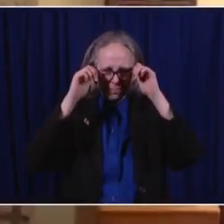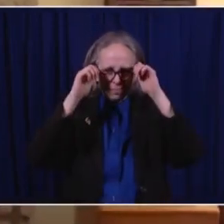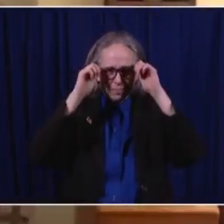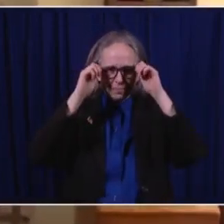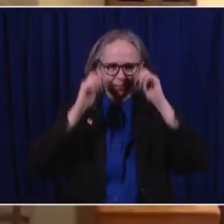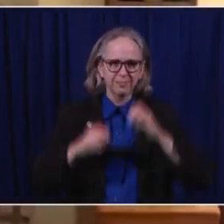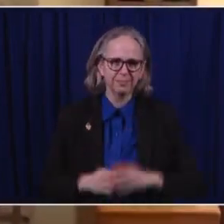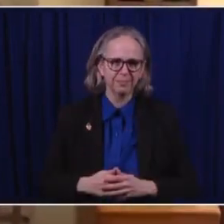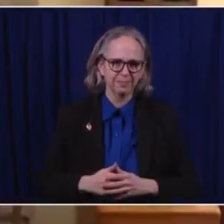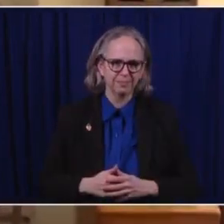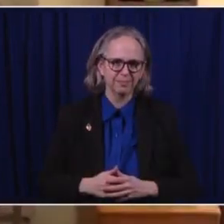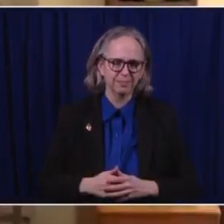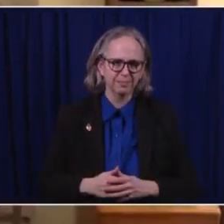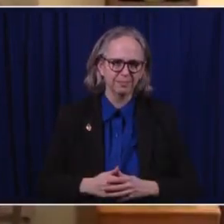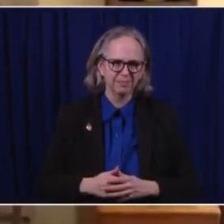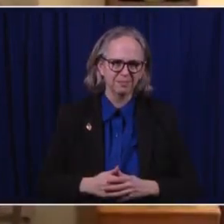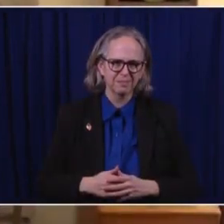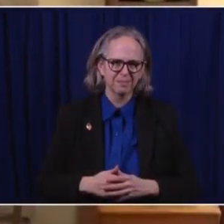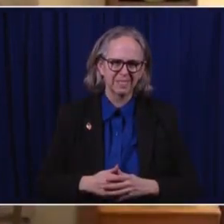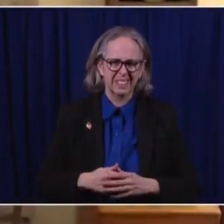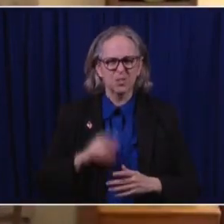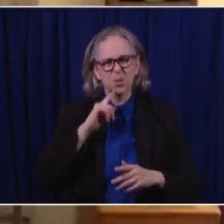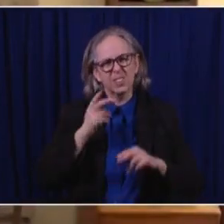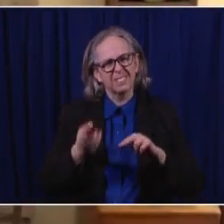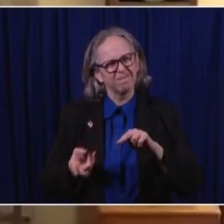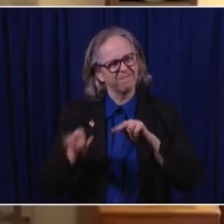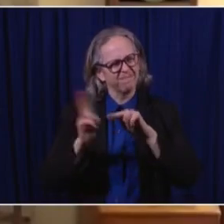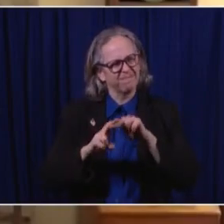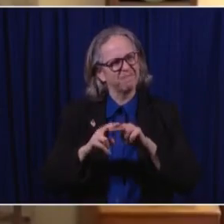Numbers for today a little bit up where they've been,